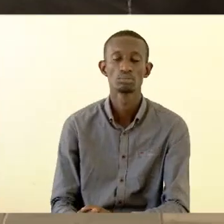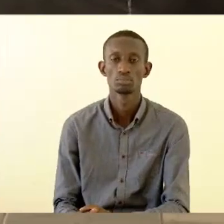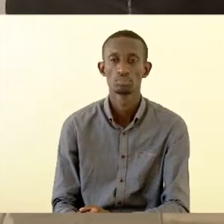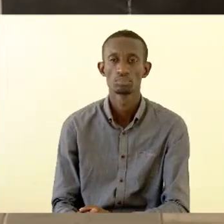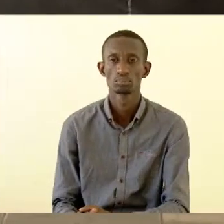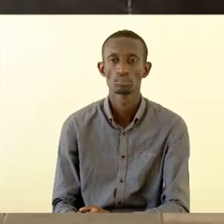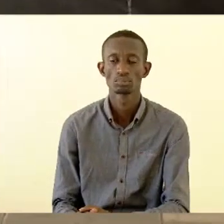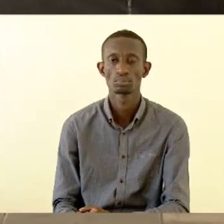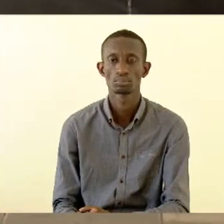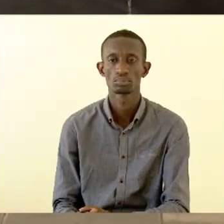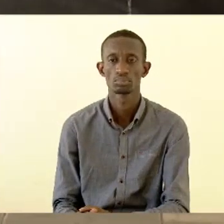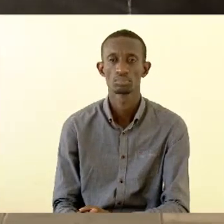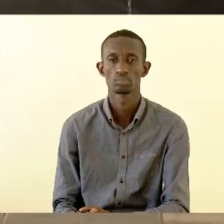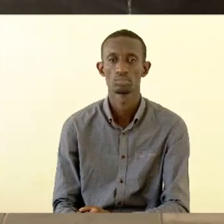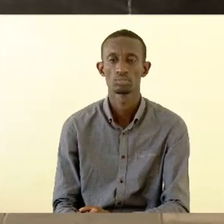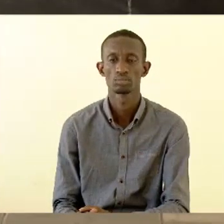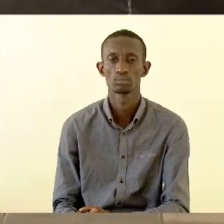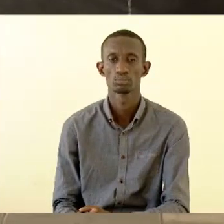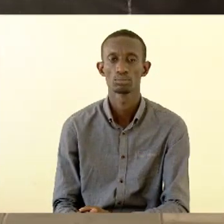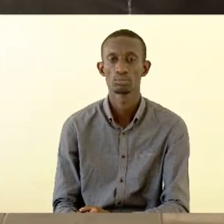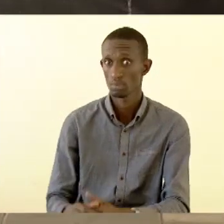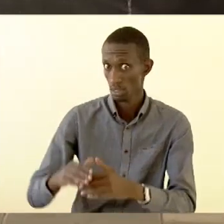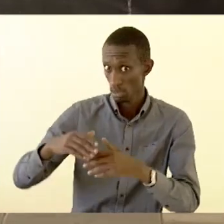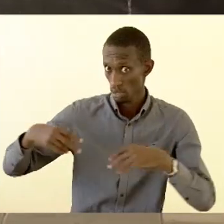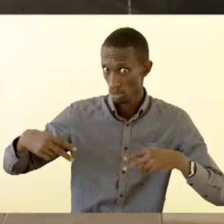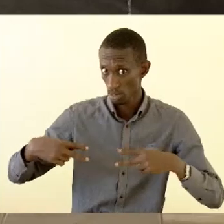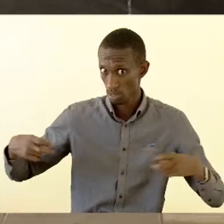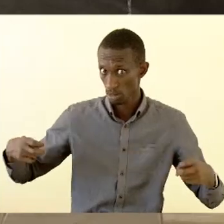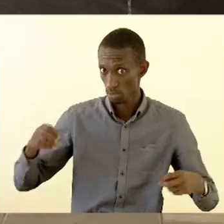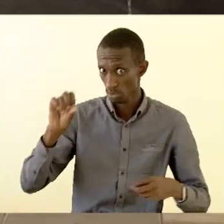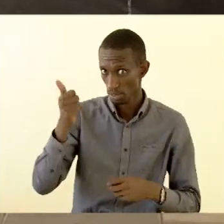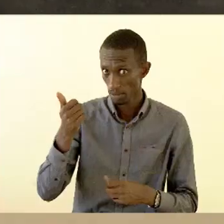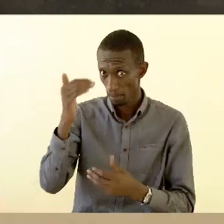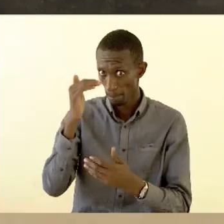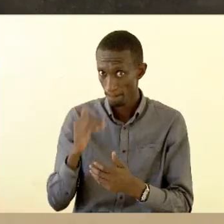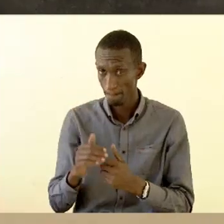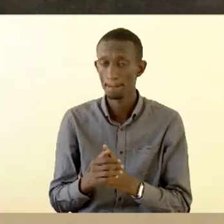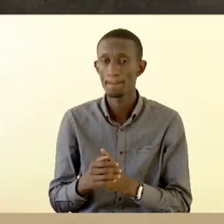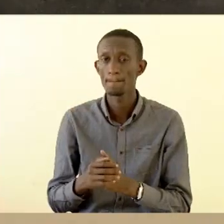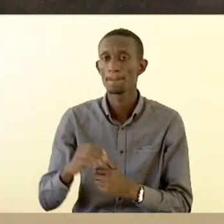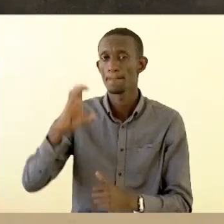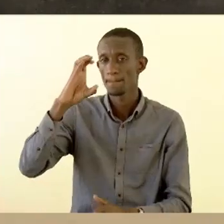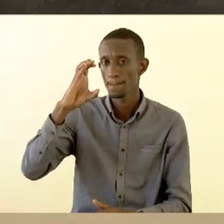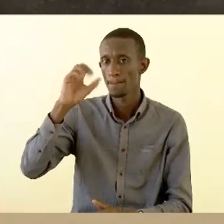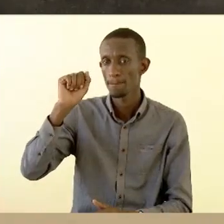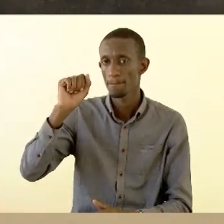The atomic number. And the next element is calcium. What is the atomic number of calcium?